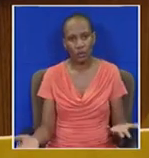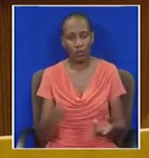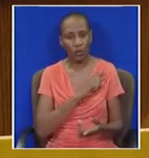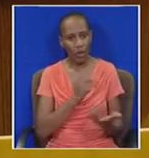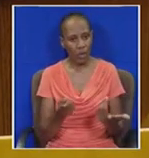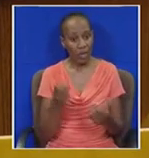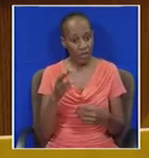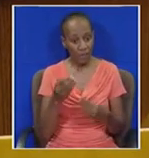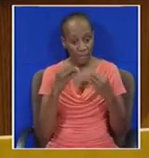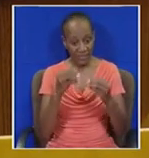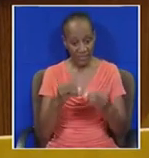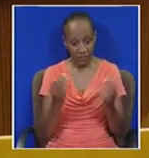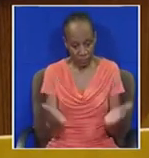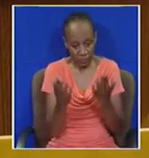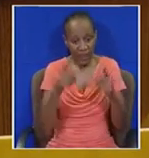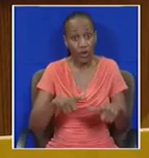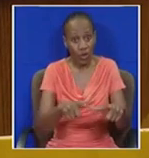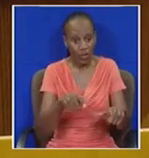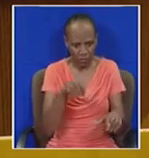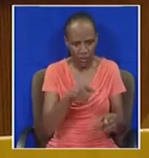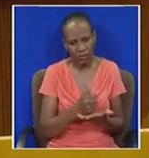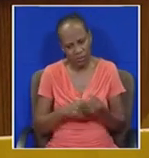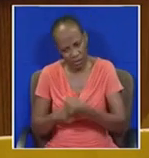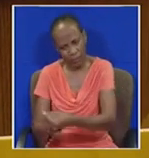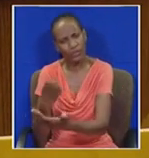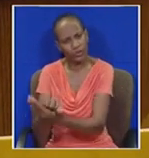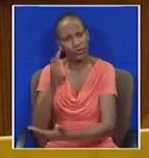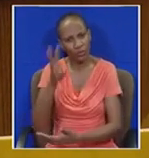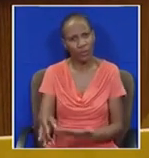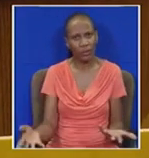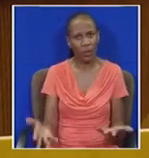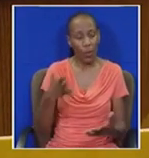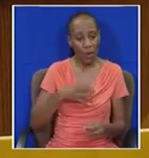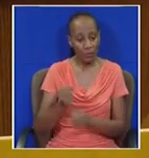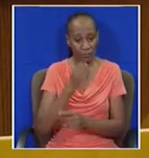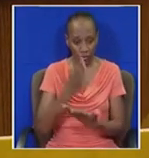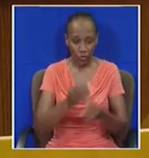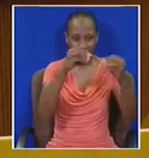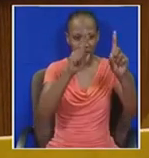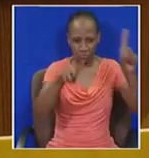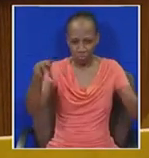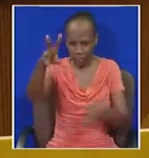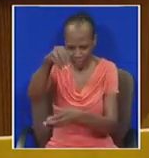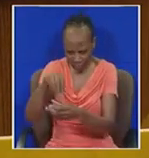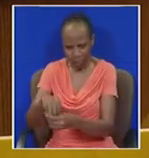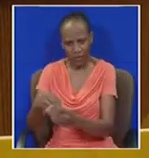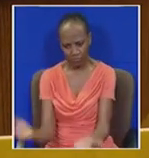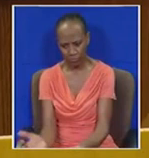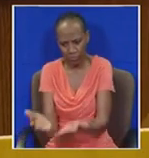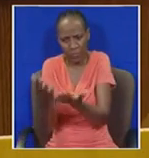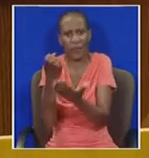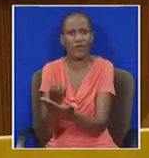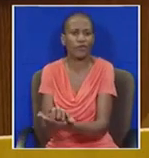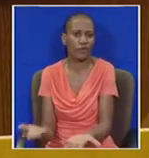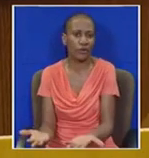localization will create a more inclusive economy. We want a more inclusive economy. The